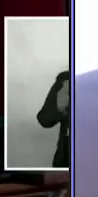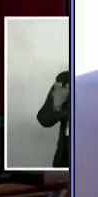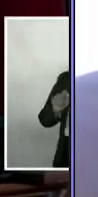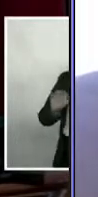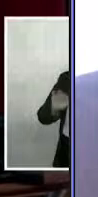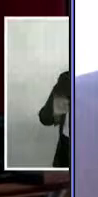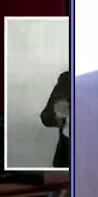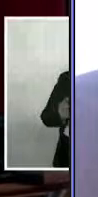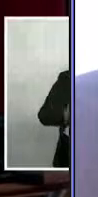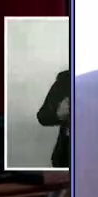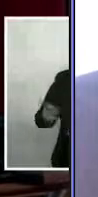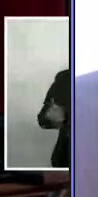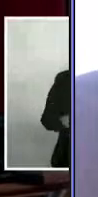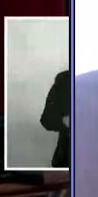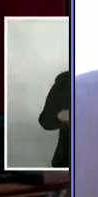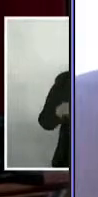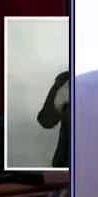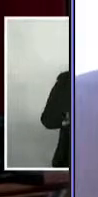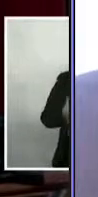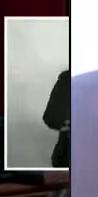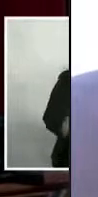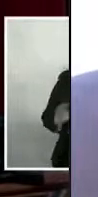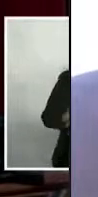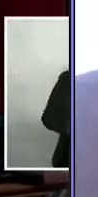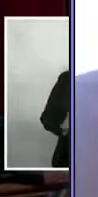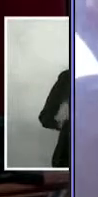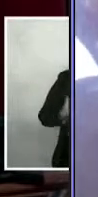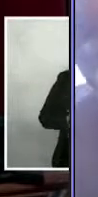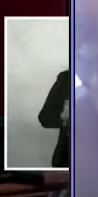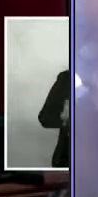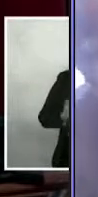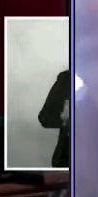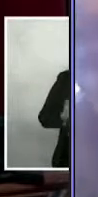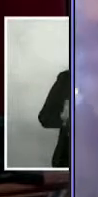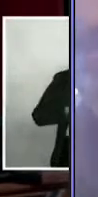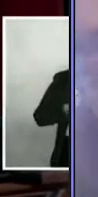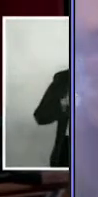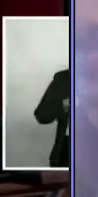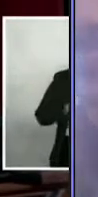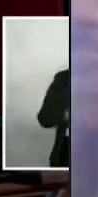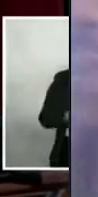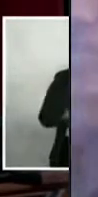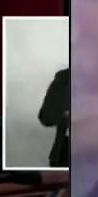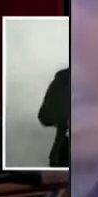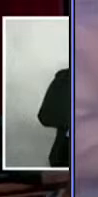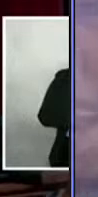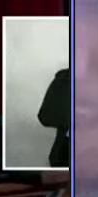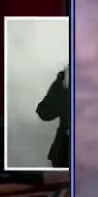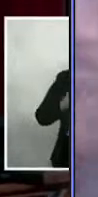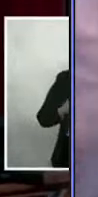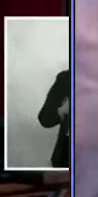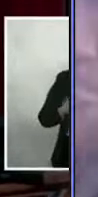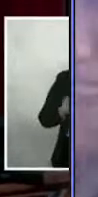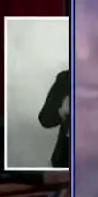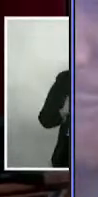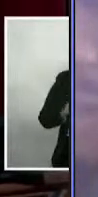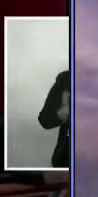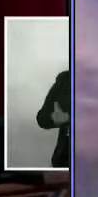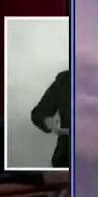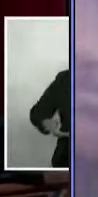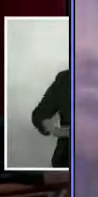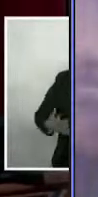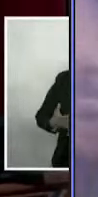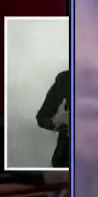ngento eyodwa yokungagcwaliswa kwezikhala. And that hinders service delivery, and it will always